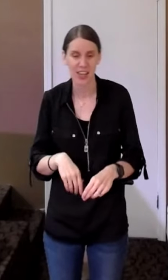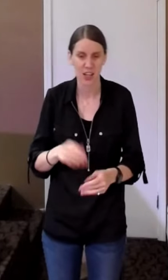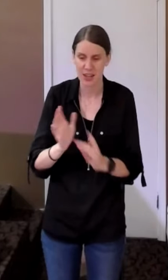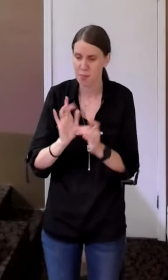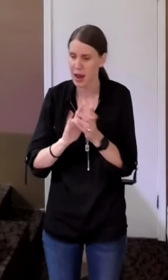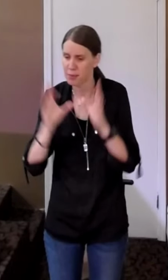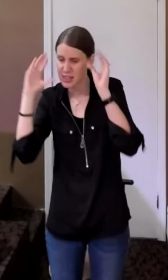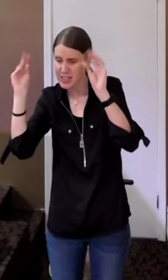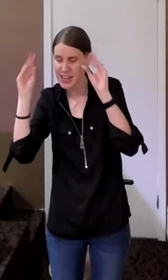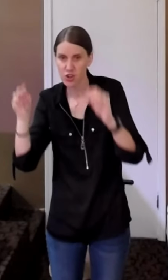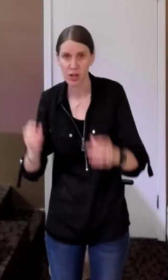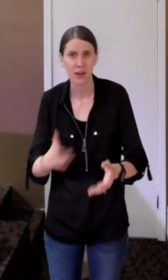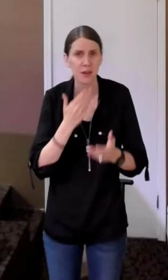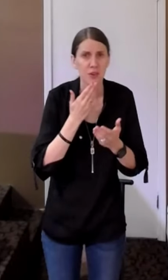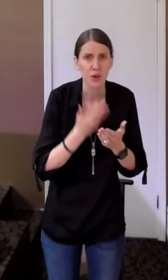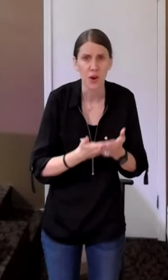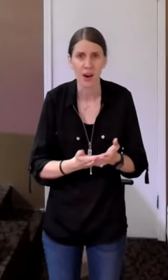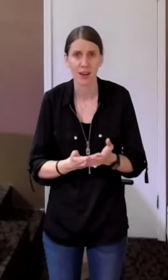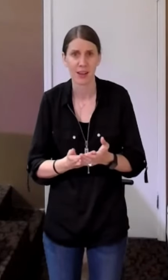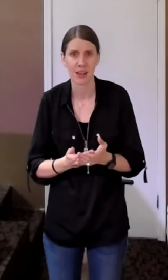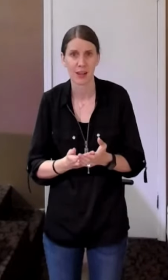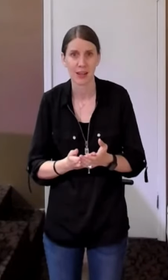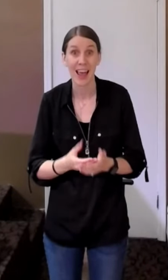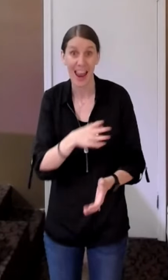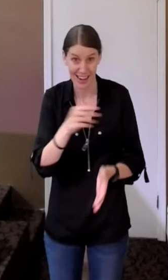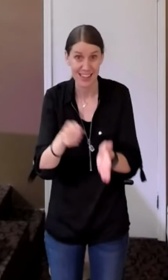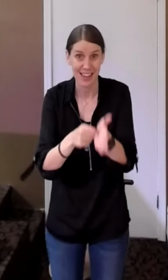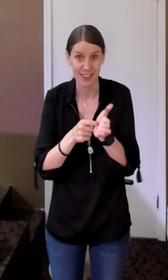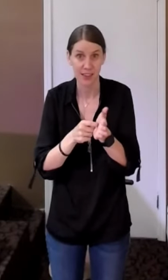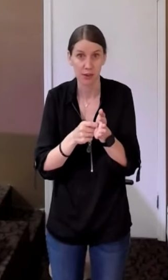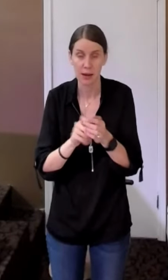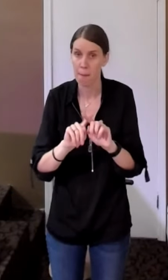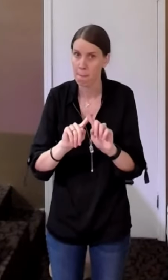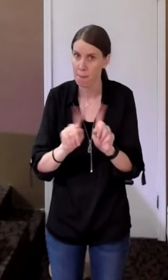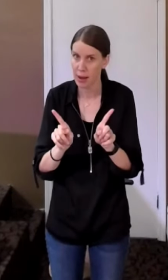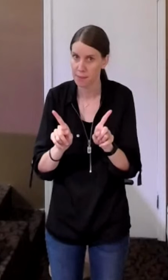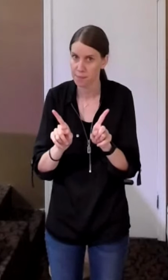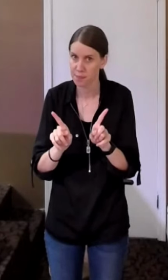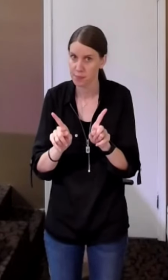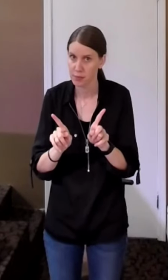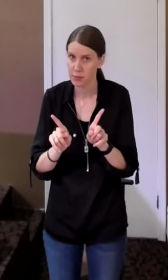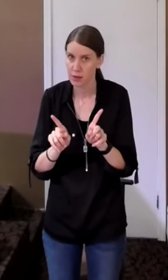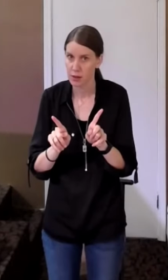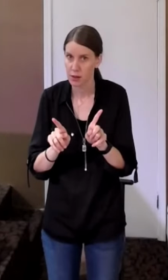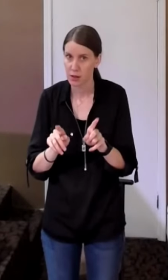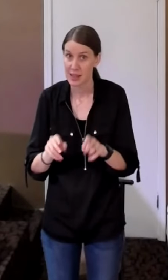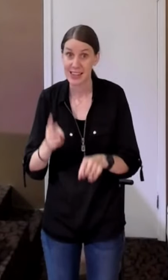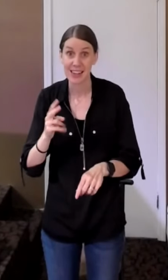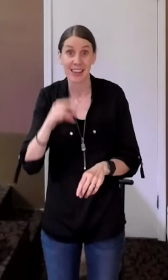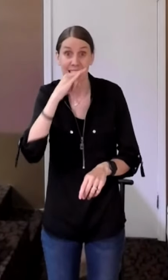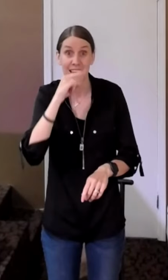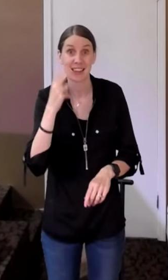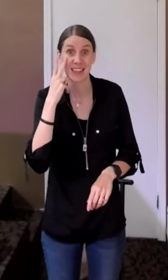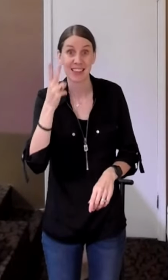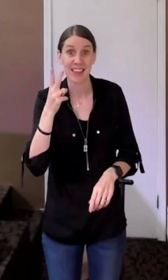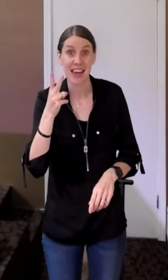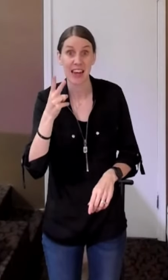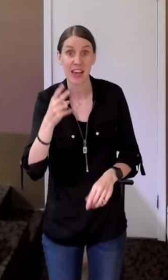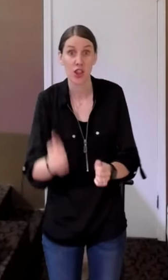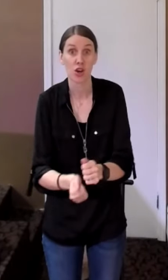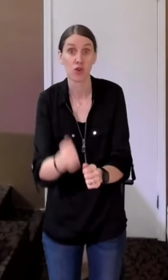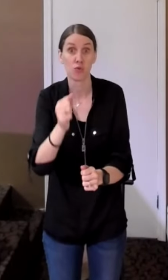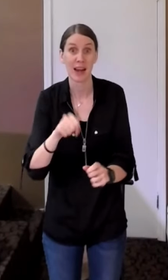is really good, and the Bible says it's even necessary, but what they see modeled at home, they see for